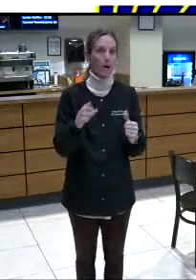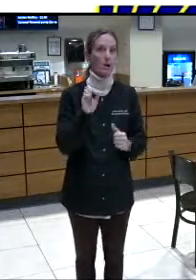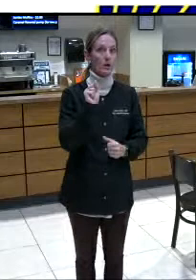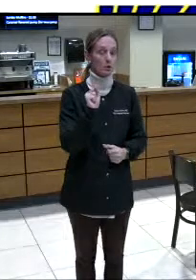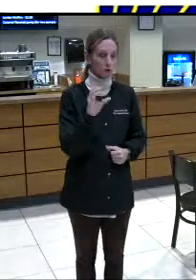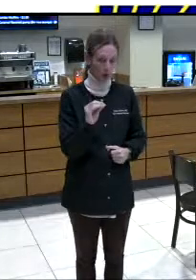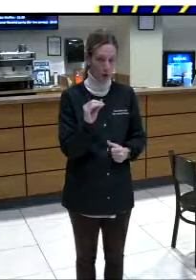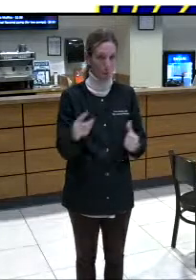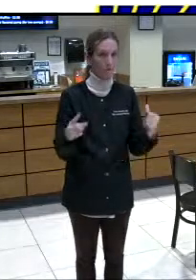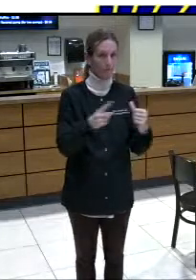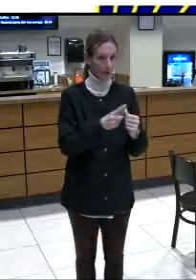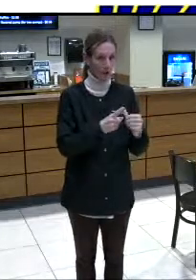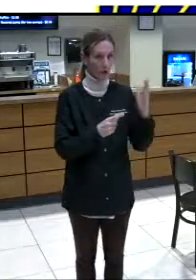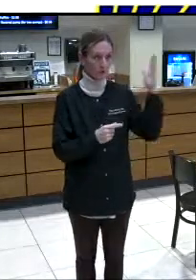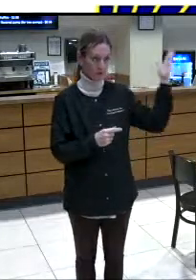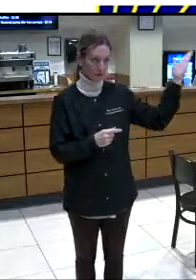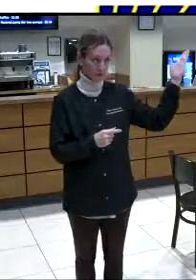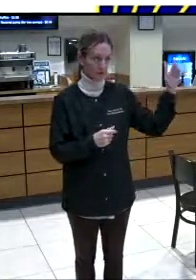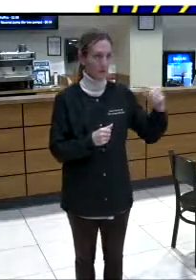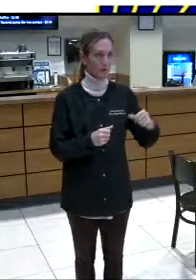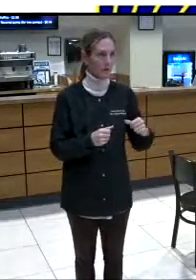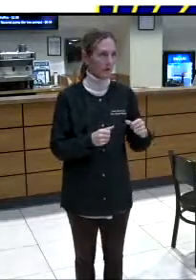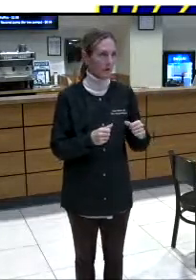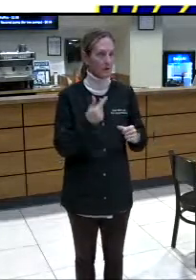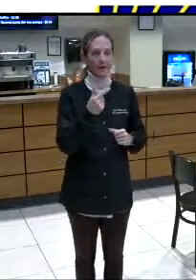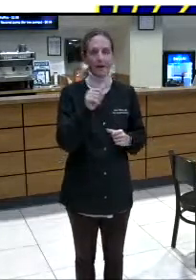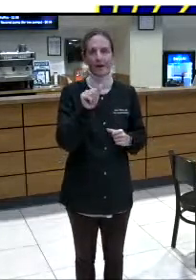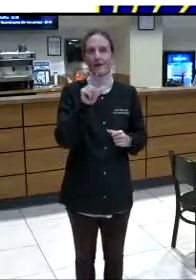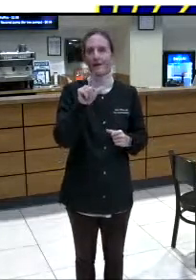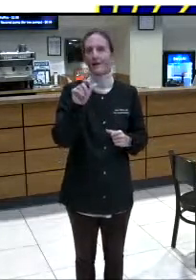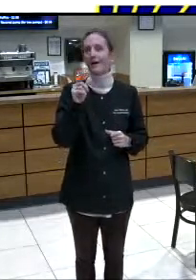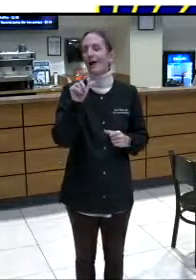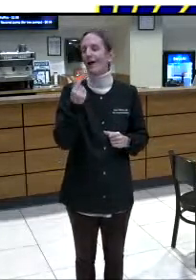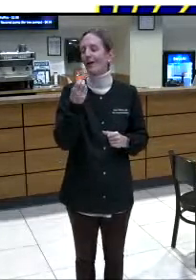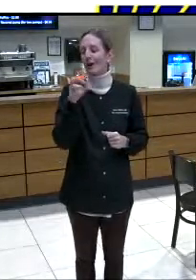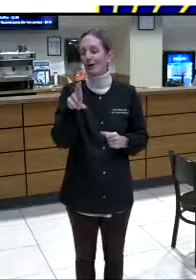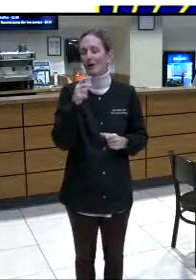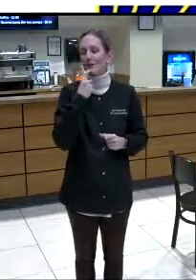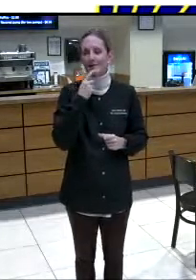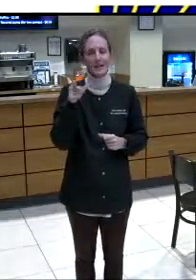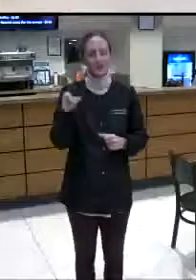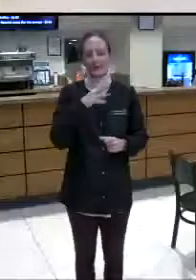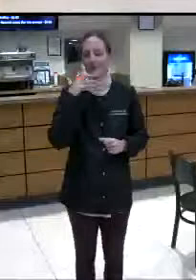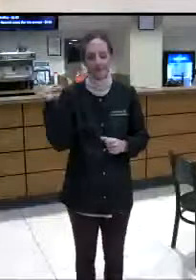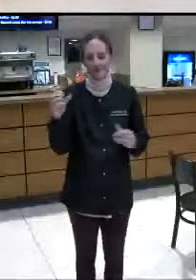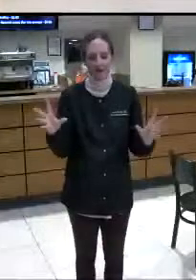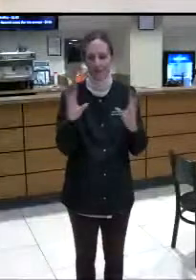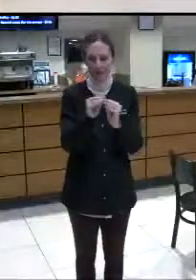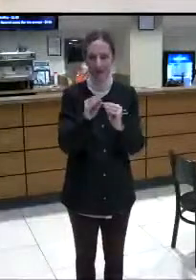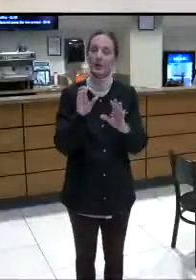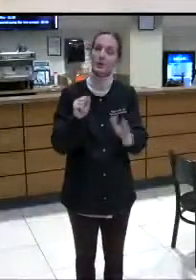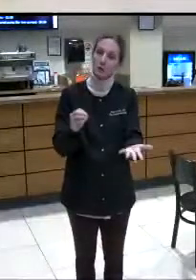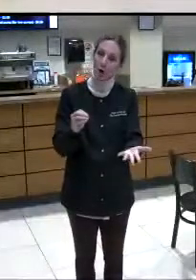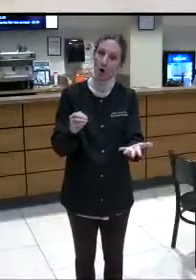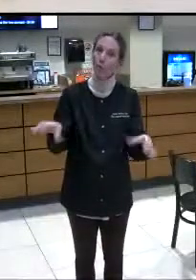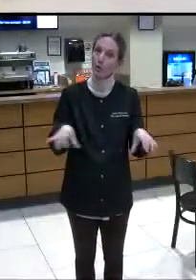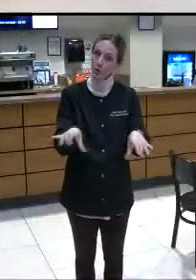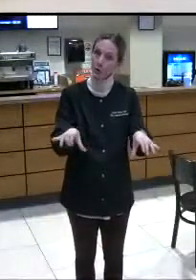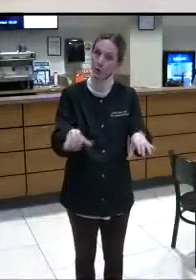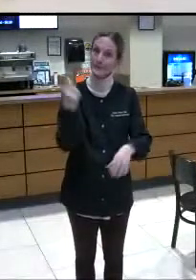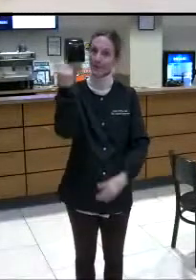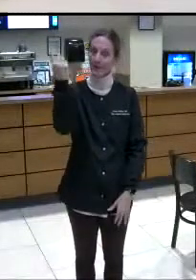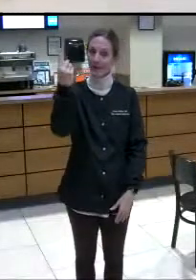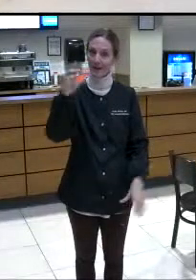first, Ms. Gallagher came in and said she's tired of meetings, so we're going to do an activity. So if you could